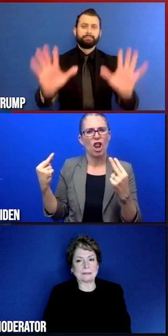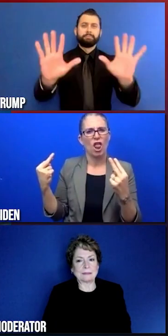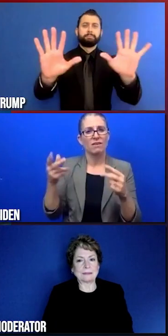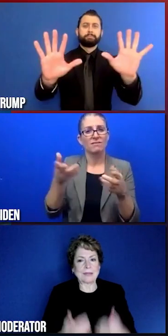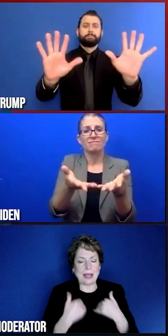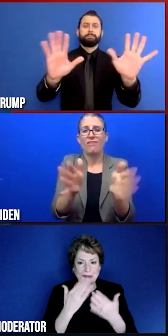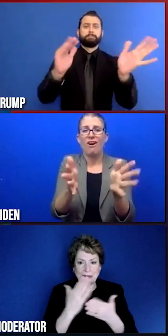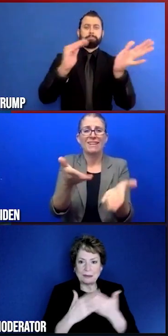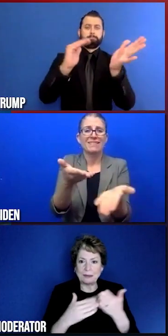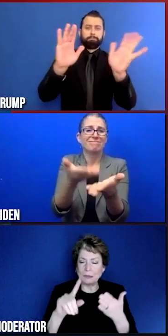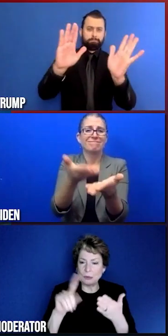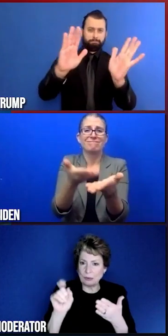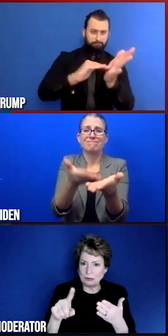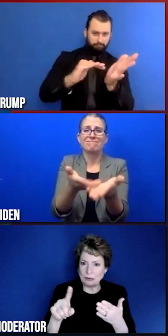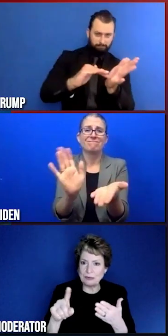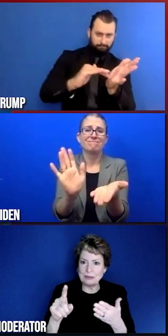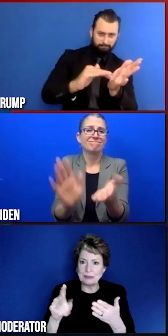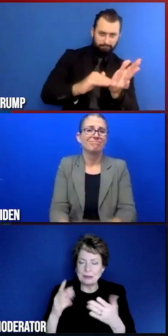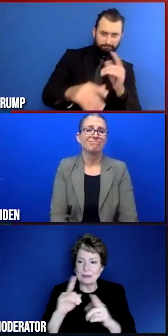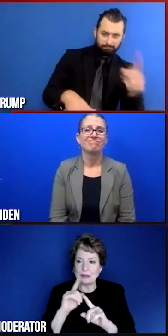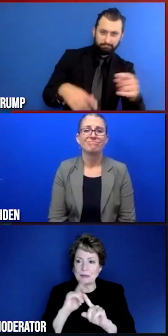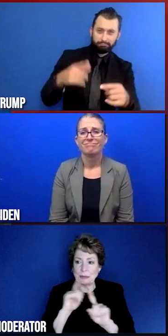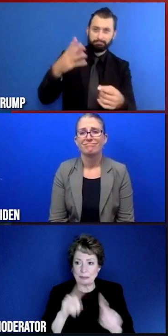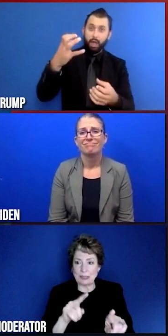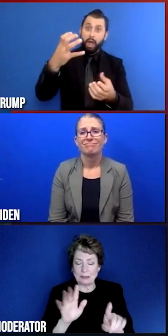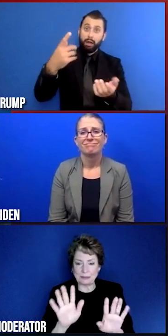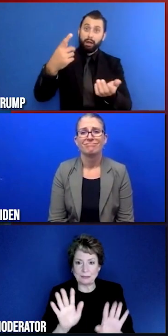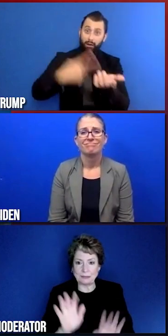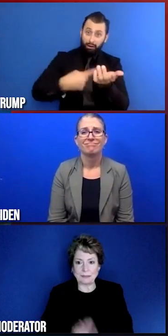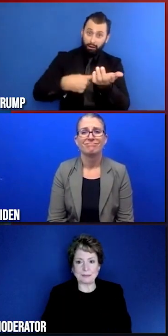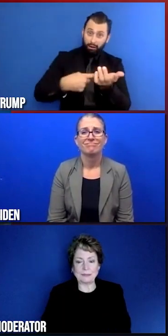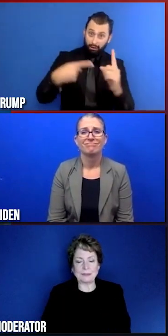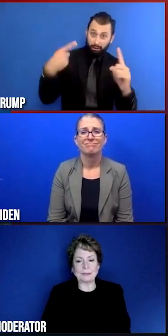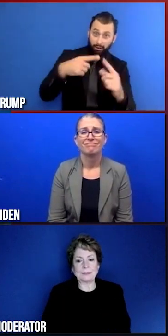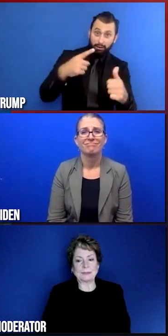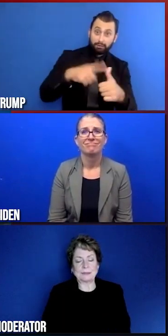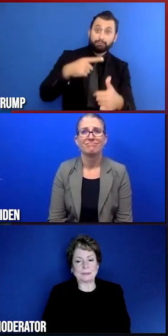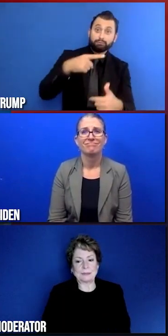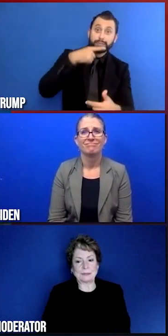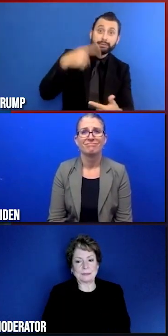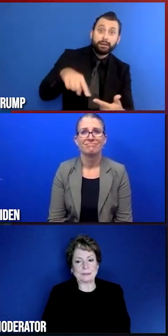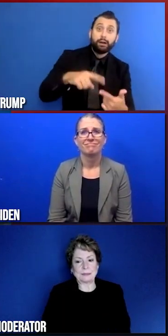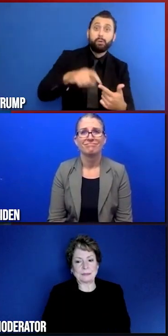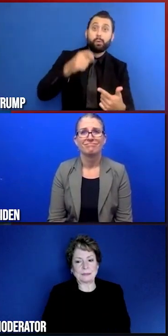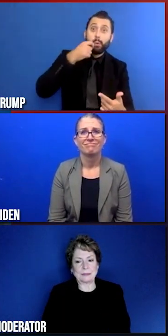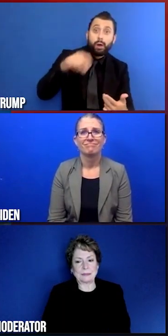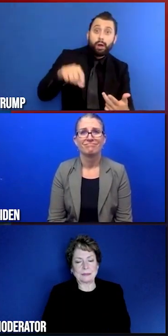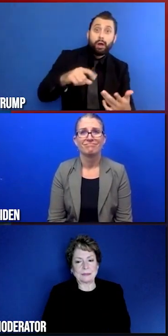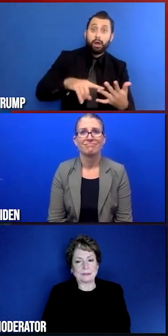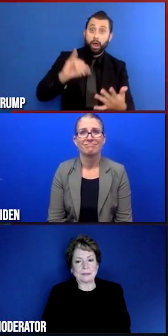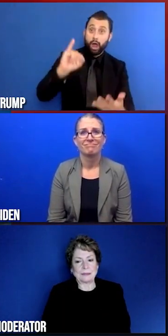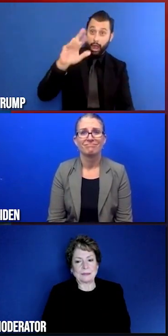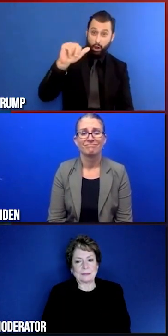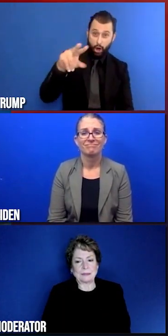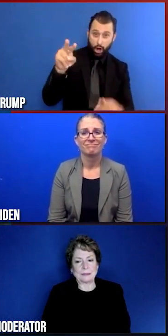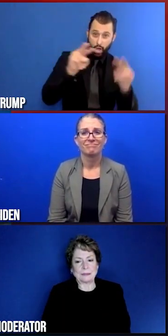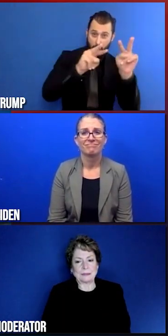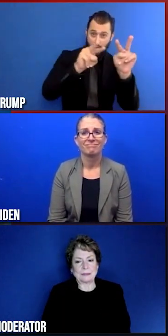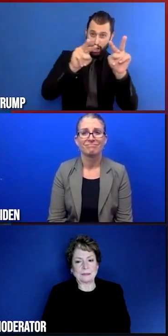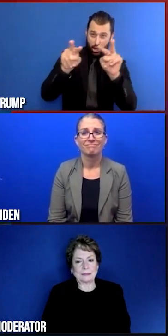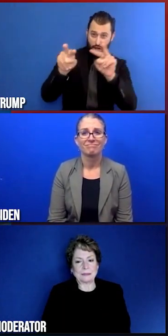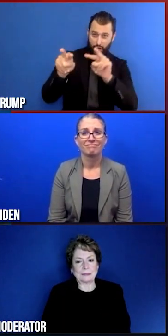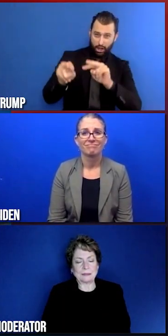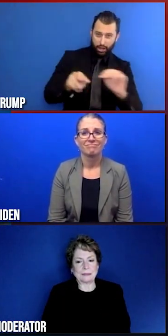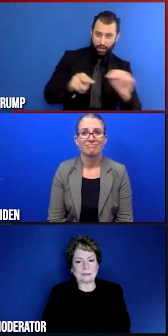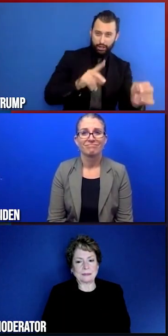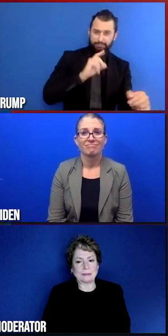about Russia, Ukraine, China, other countries, Iraq, if this is true, then he's a corrupt politician. All right. So don't give